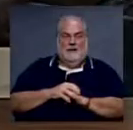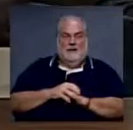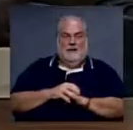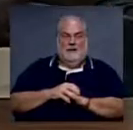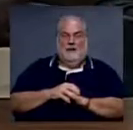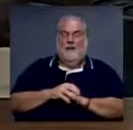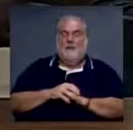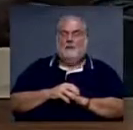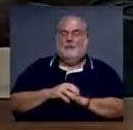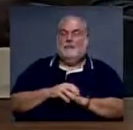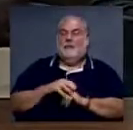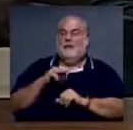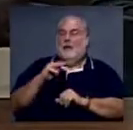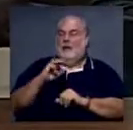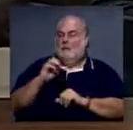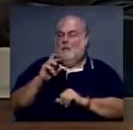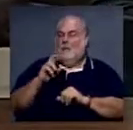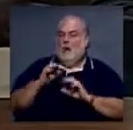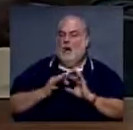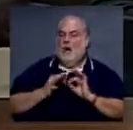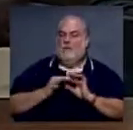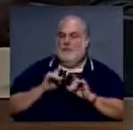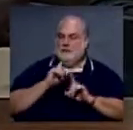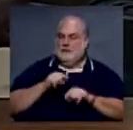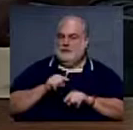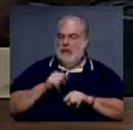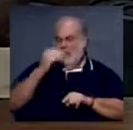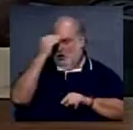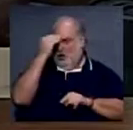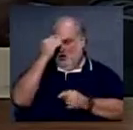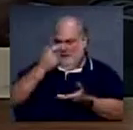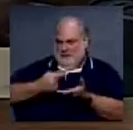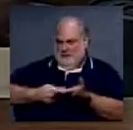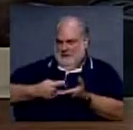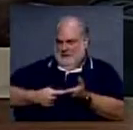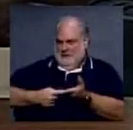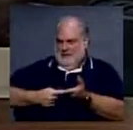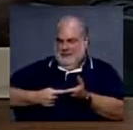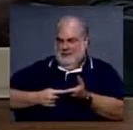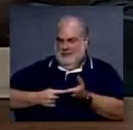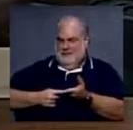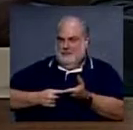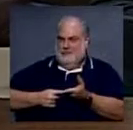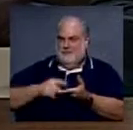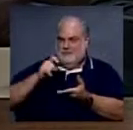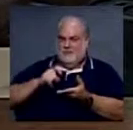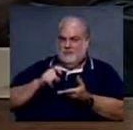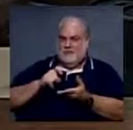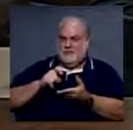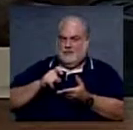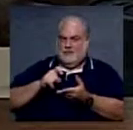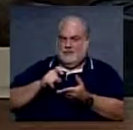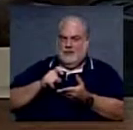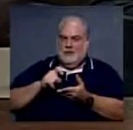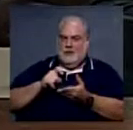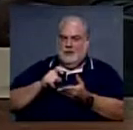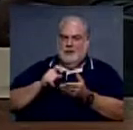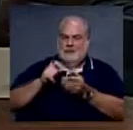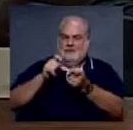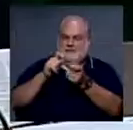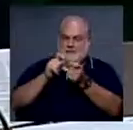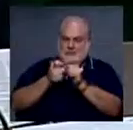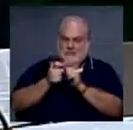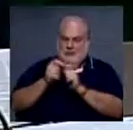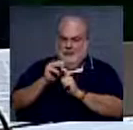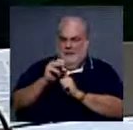Director Eckert, I know we have talked about that before, and I'll just have to, I'll redo the memo that talks about what we're doing there. But when